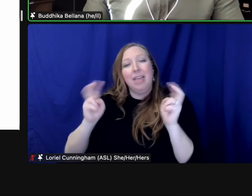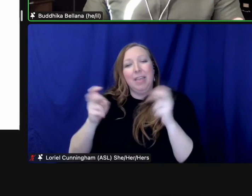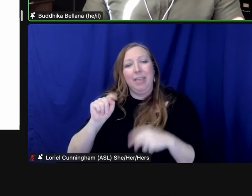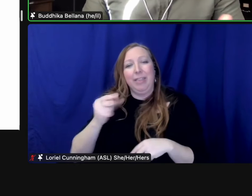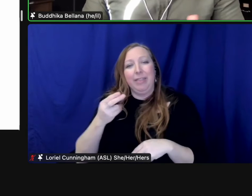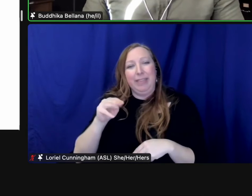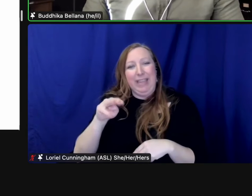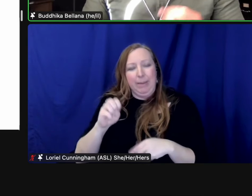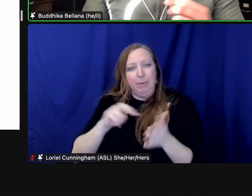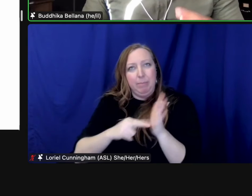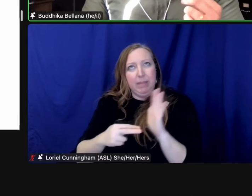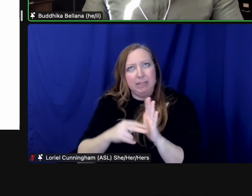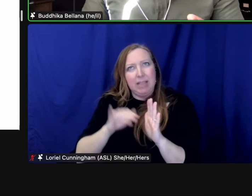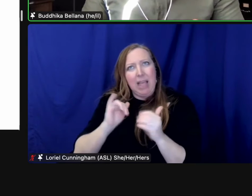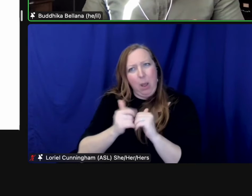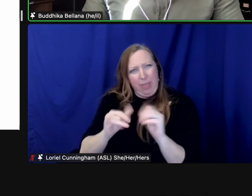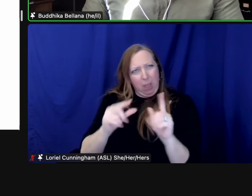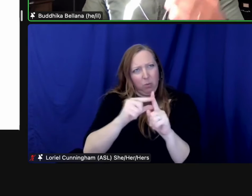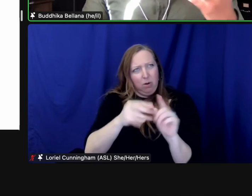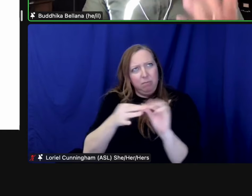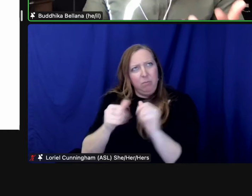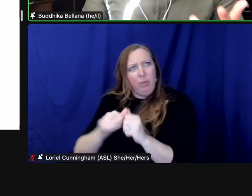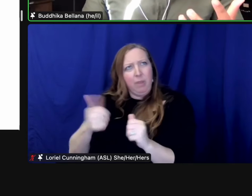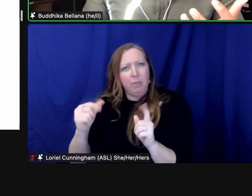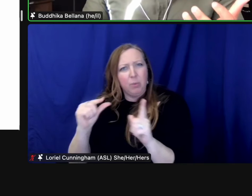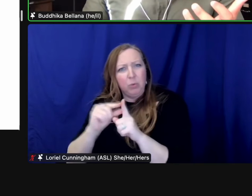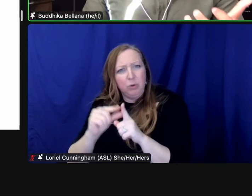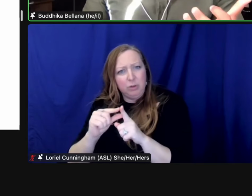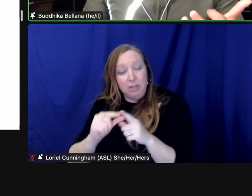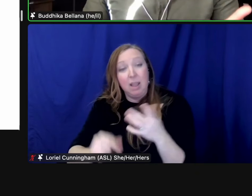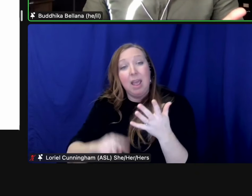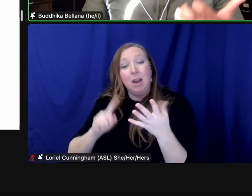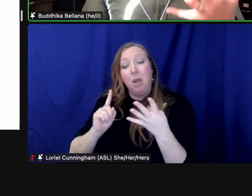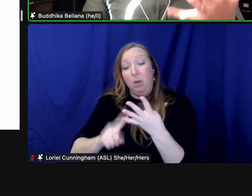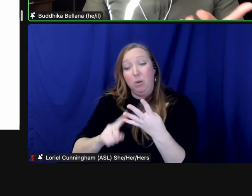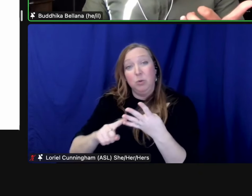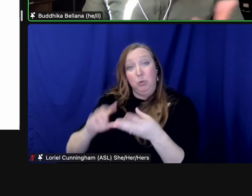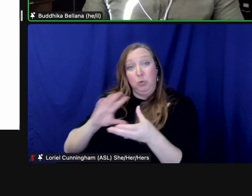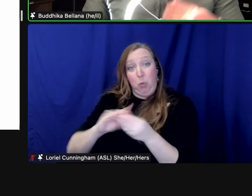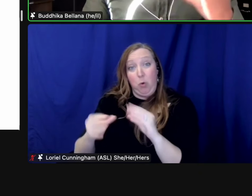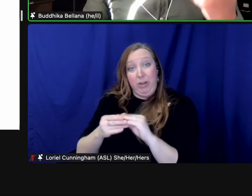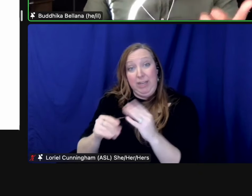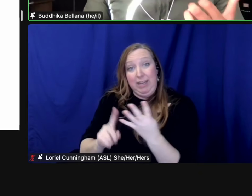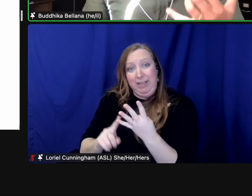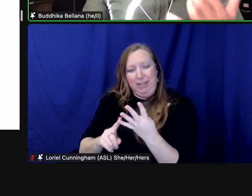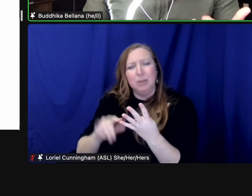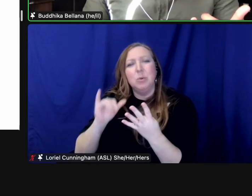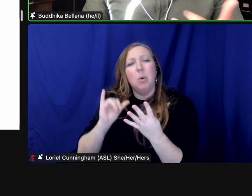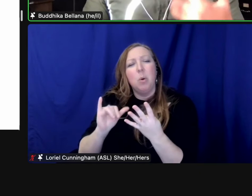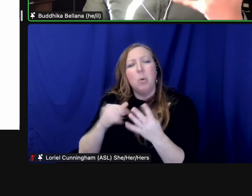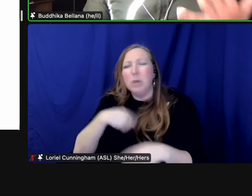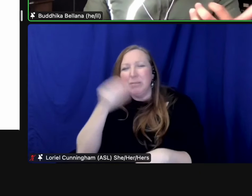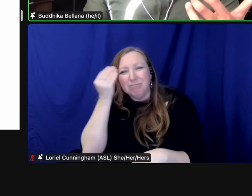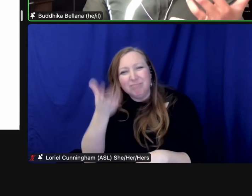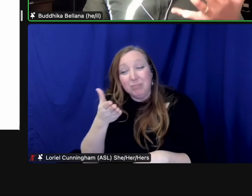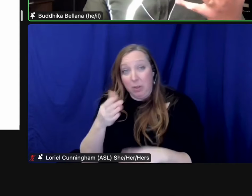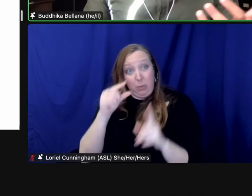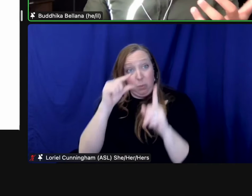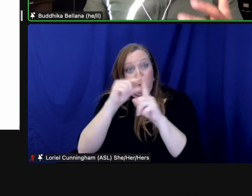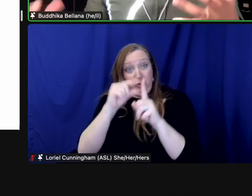and the story condition, where we told participants that this list of words that they were processing, in fact, had a hidden theme or a